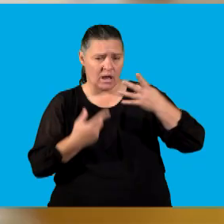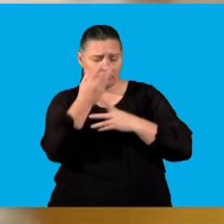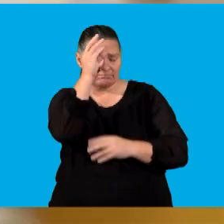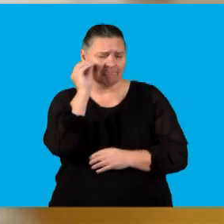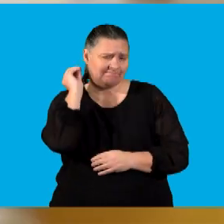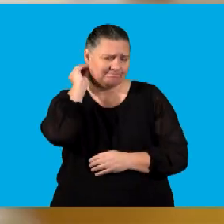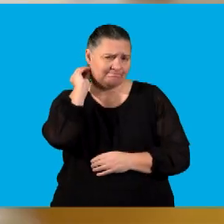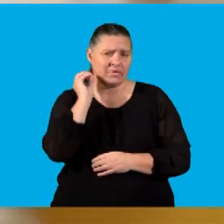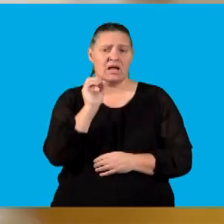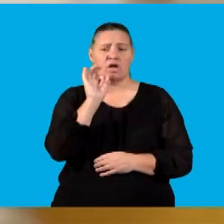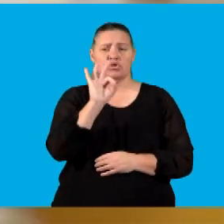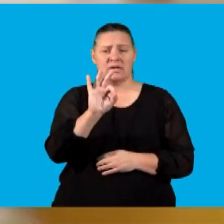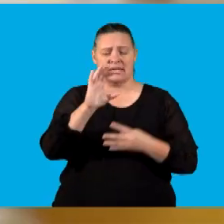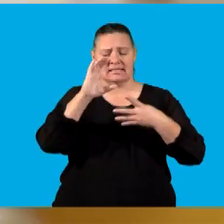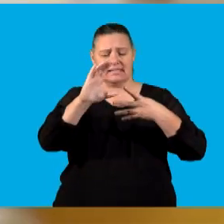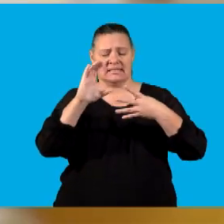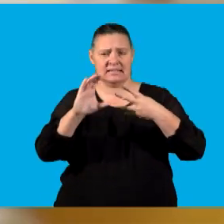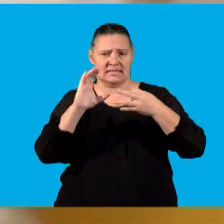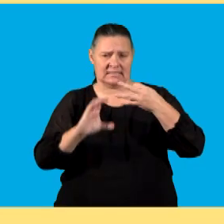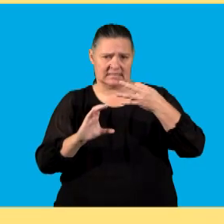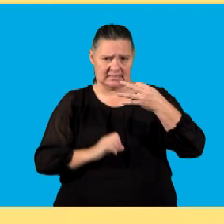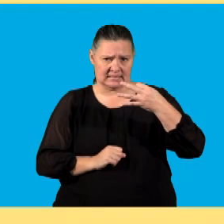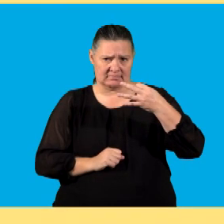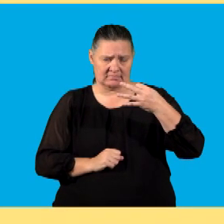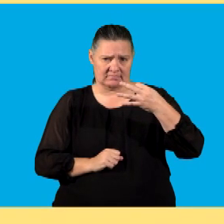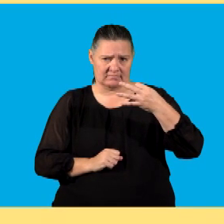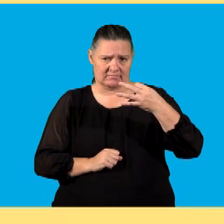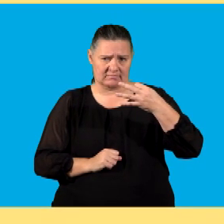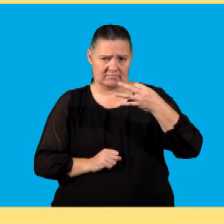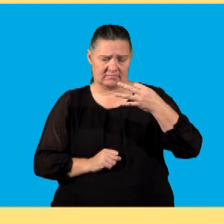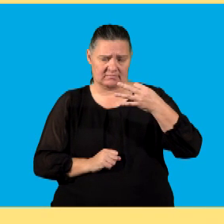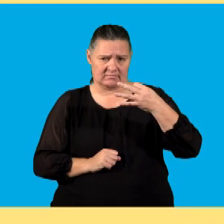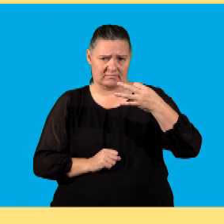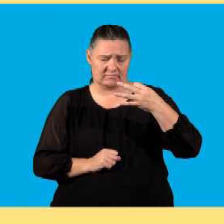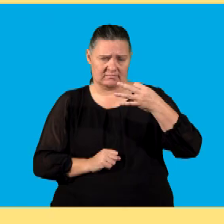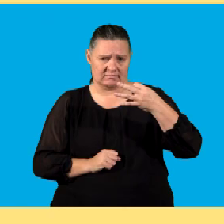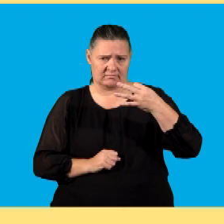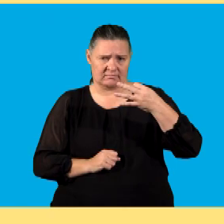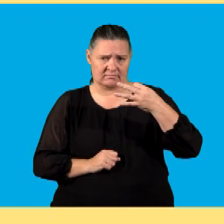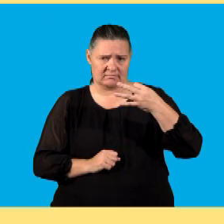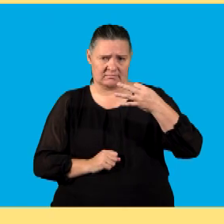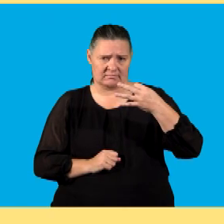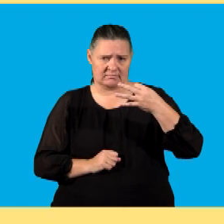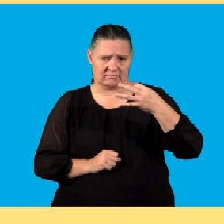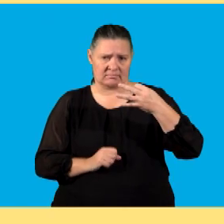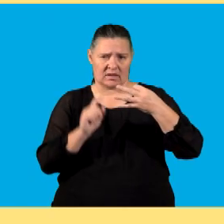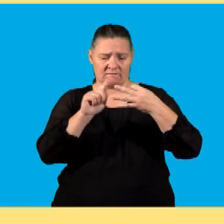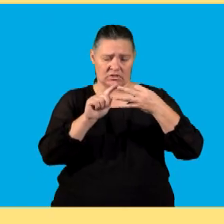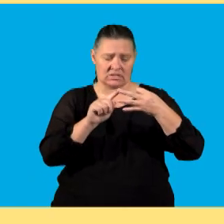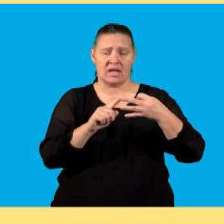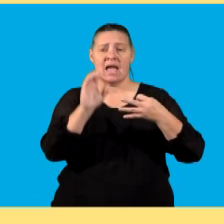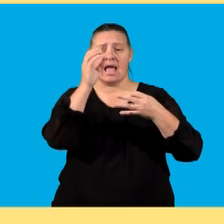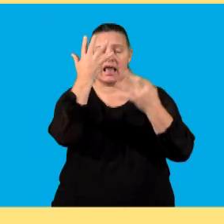remember the 3 C's. The 3 C's. The first C is we